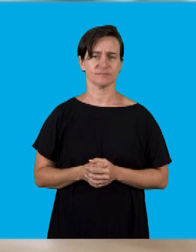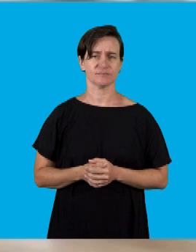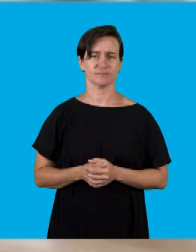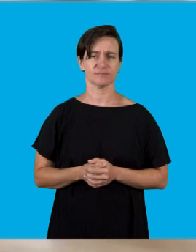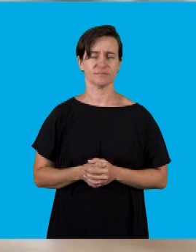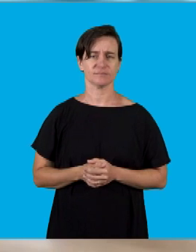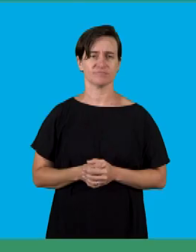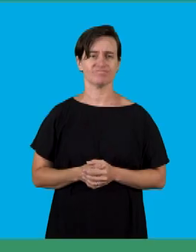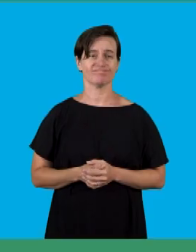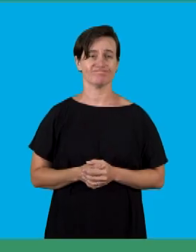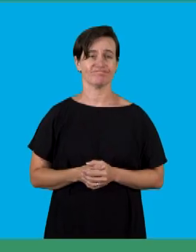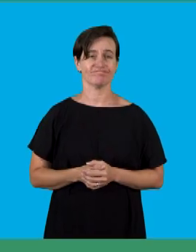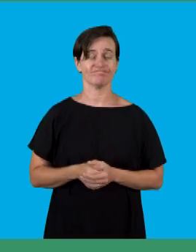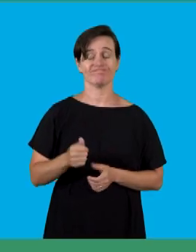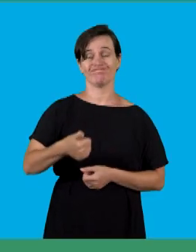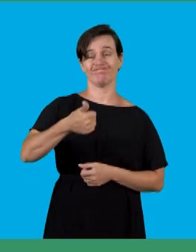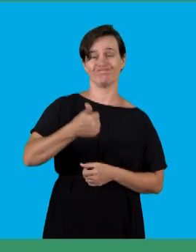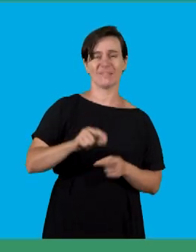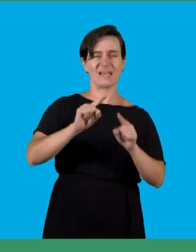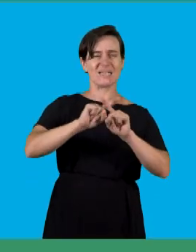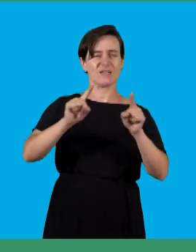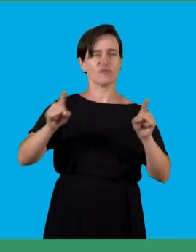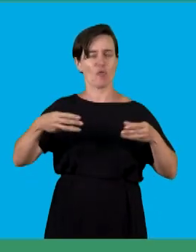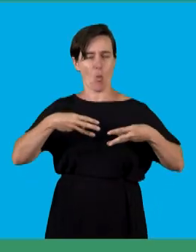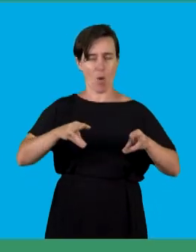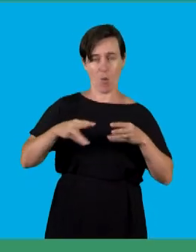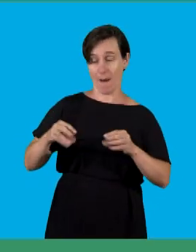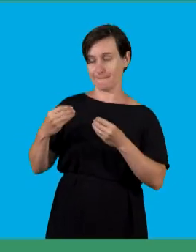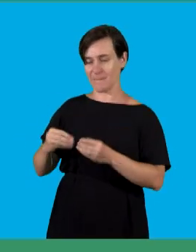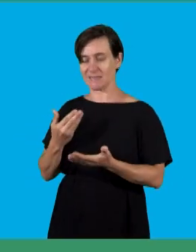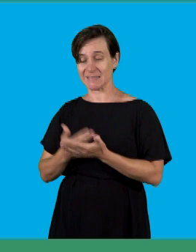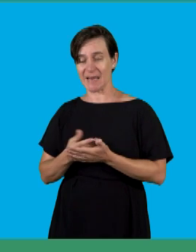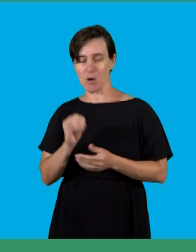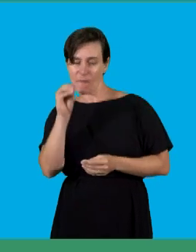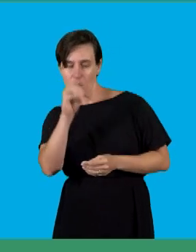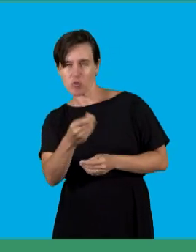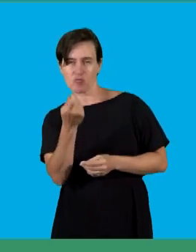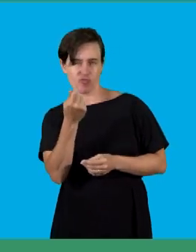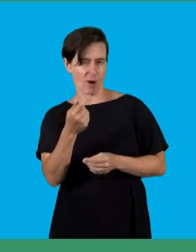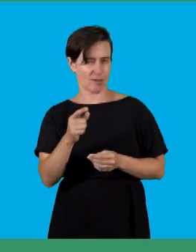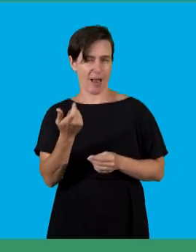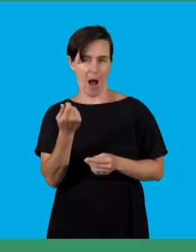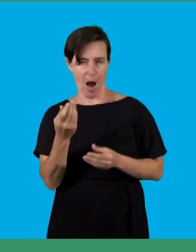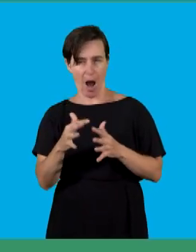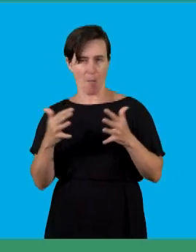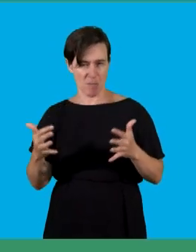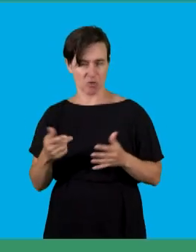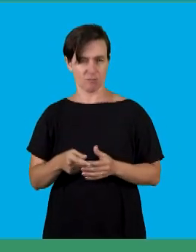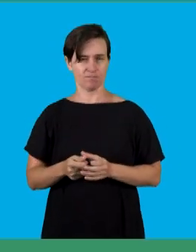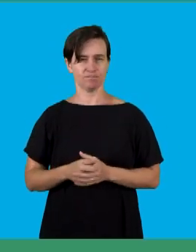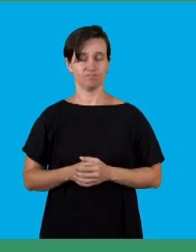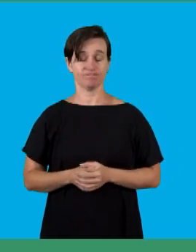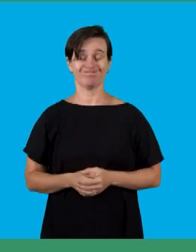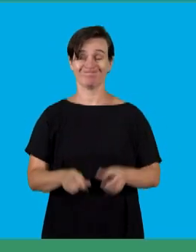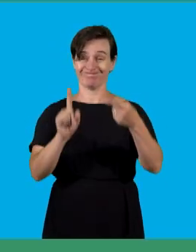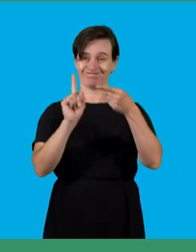We then have the different pricing techniques that businesses use to price their products. The first one